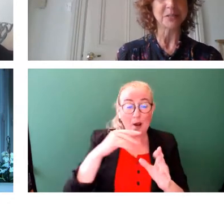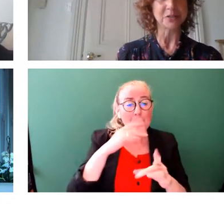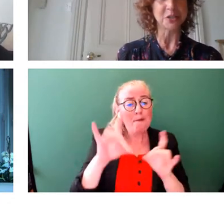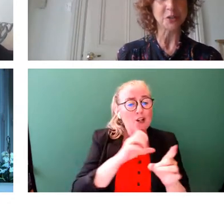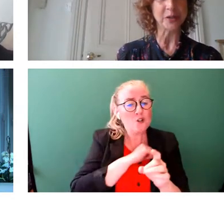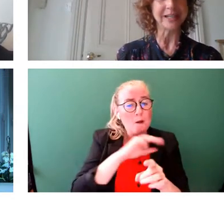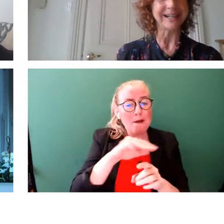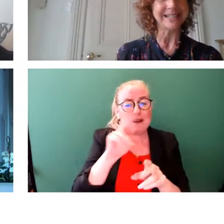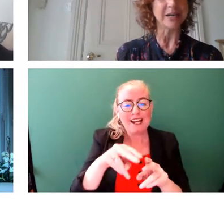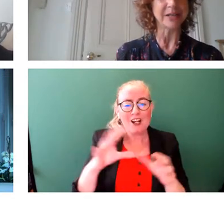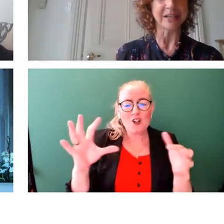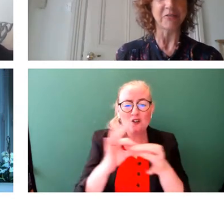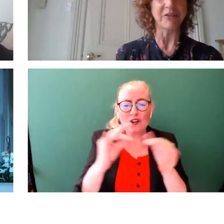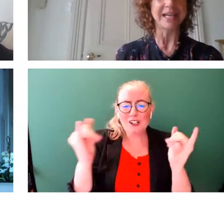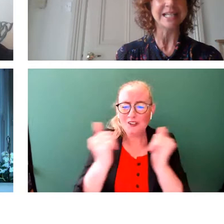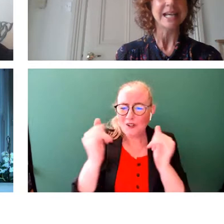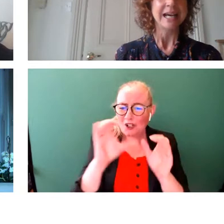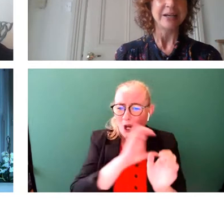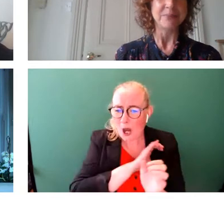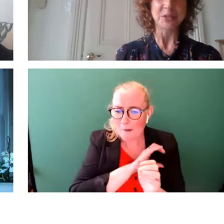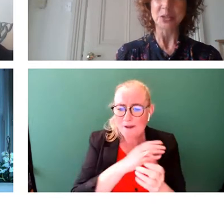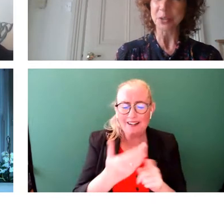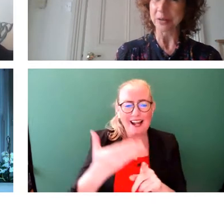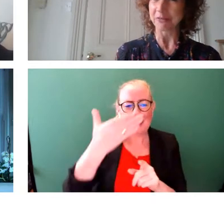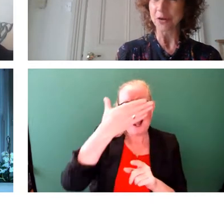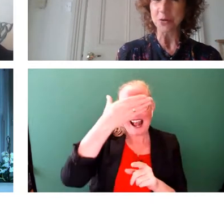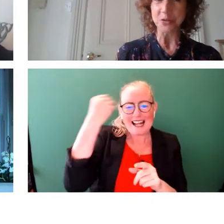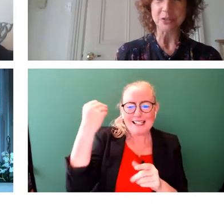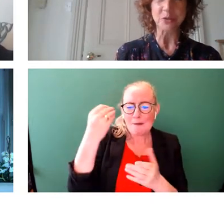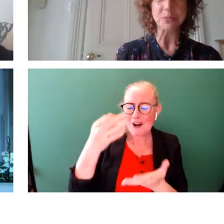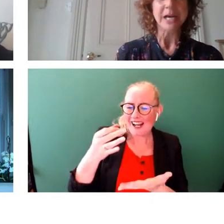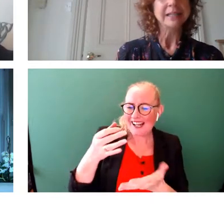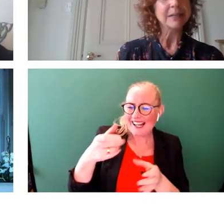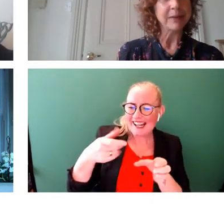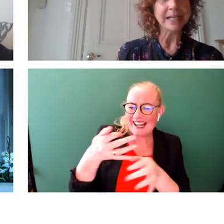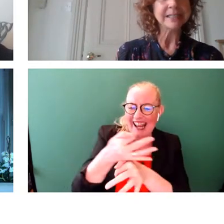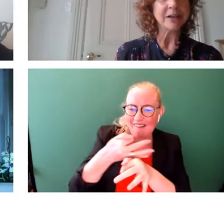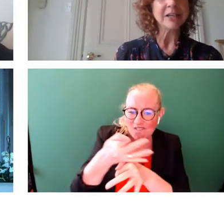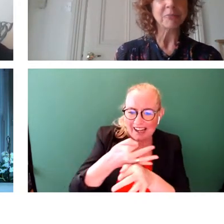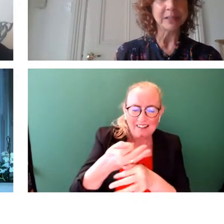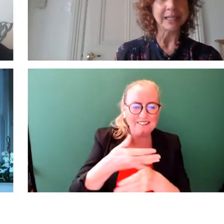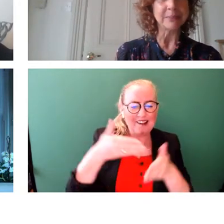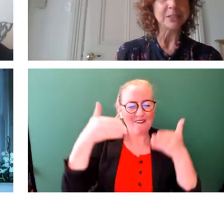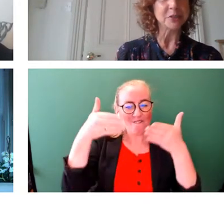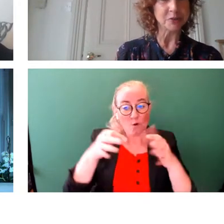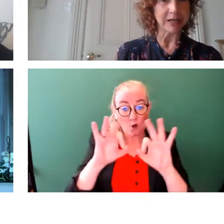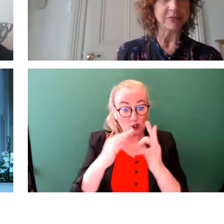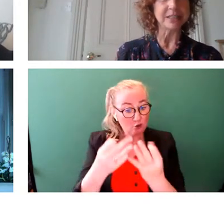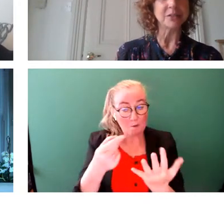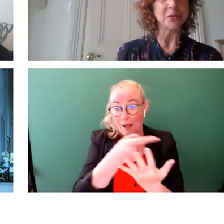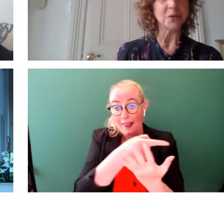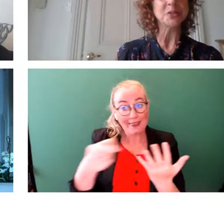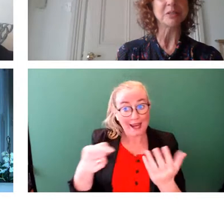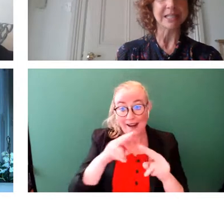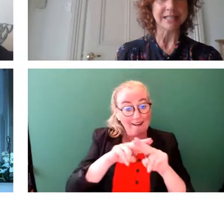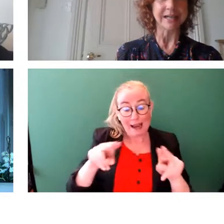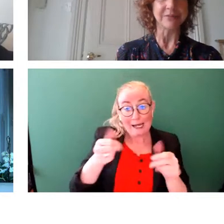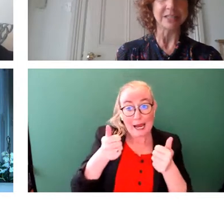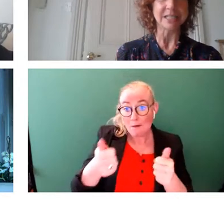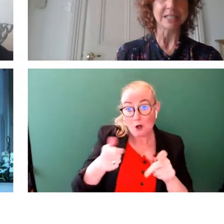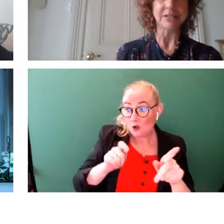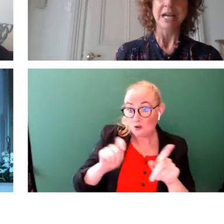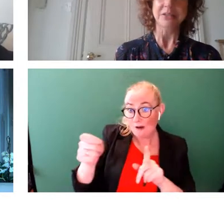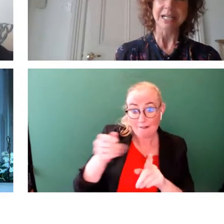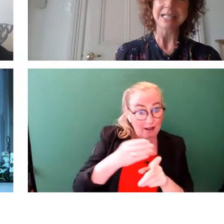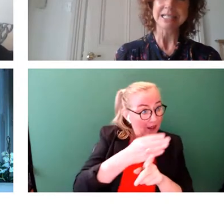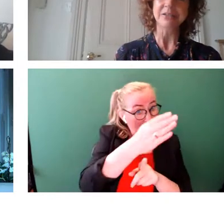social clubs, to join Alzheimer's cafes, to join focus groups that might not have been able to travel to go to these kind